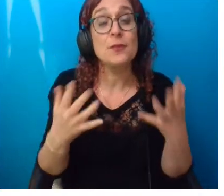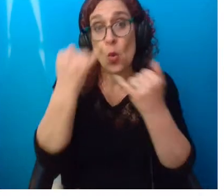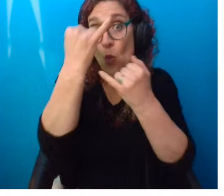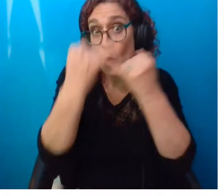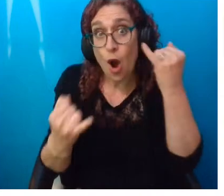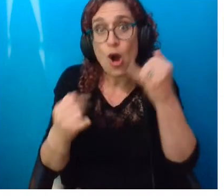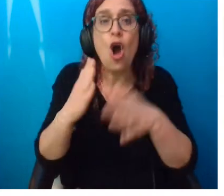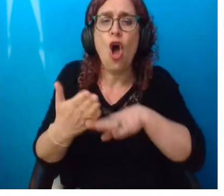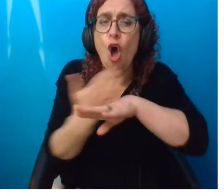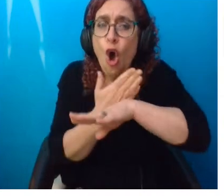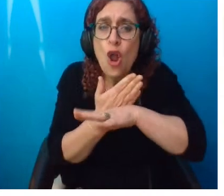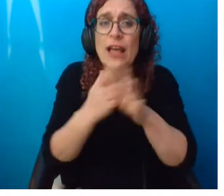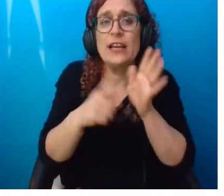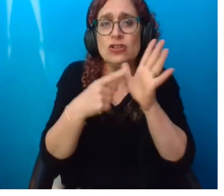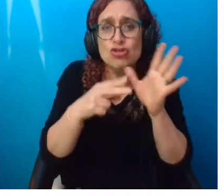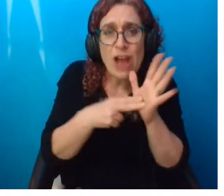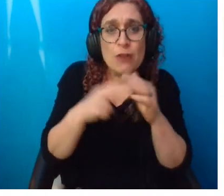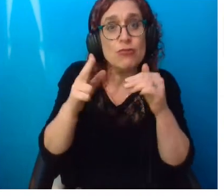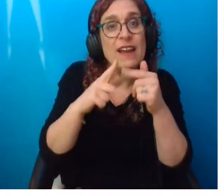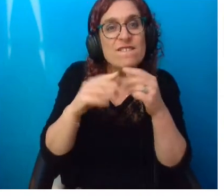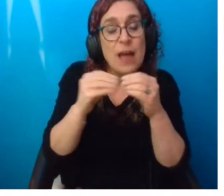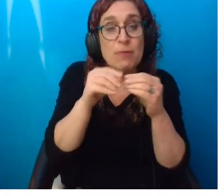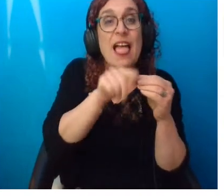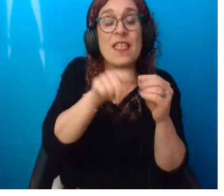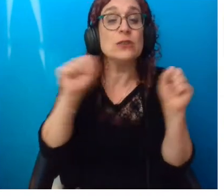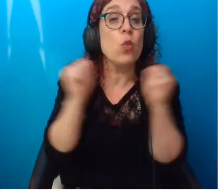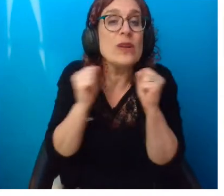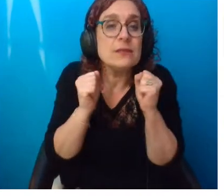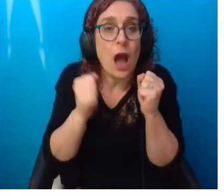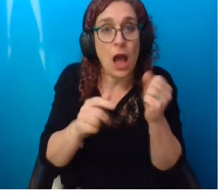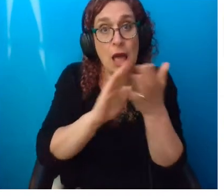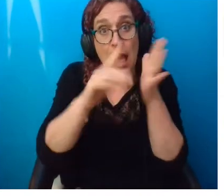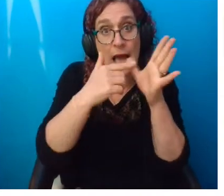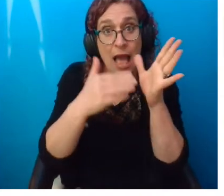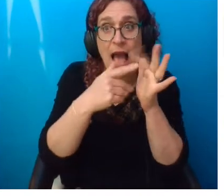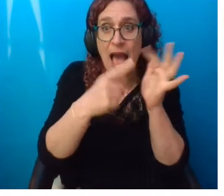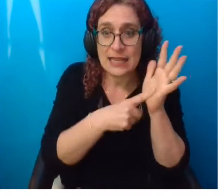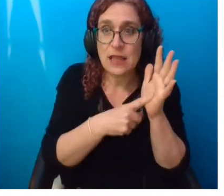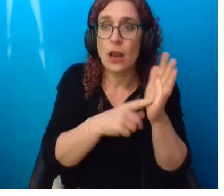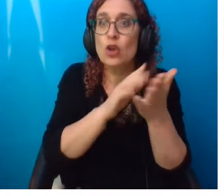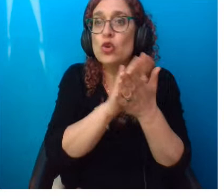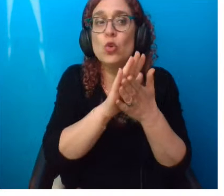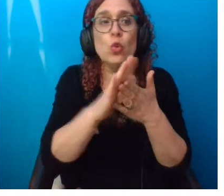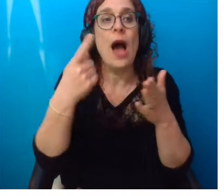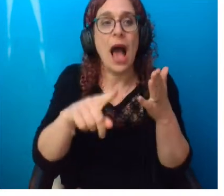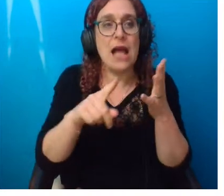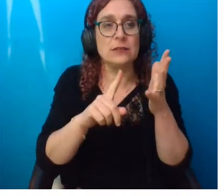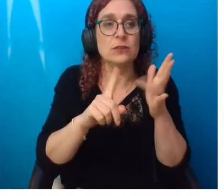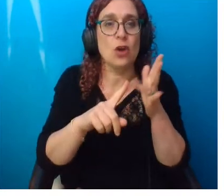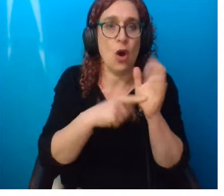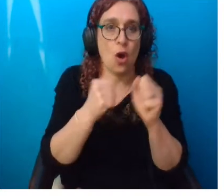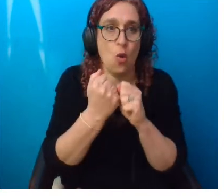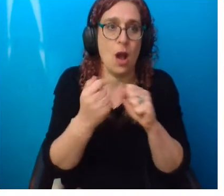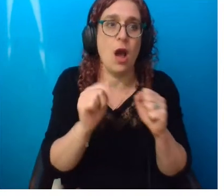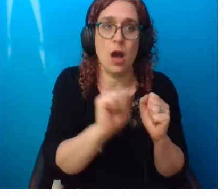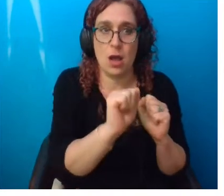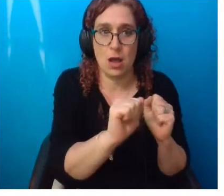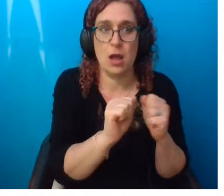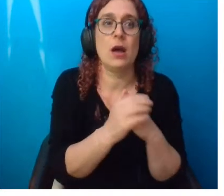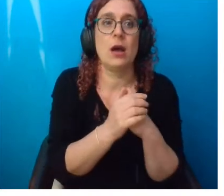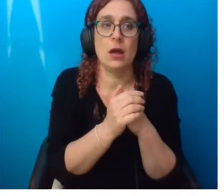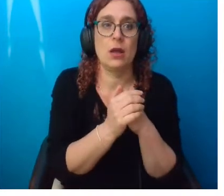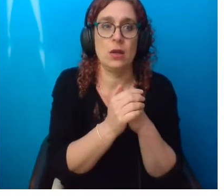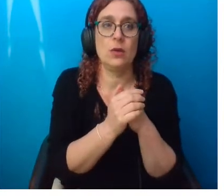February, and they include hazel, yew, and alder. Then the next big and important